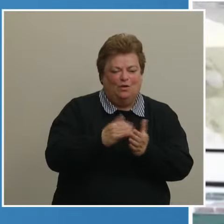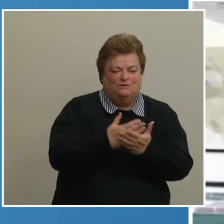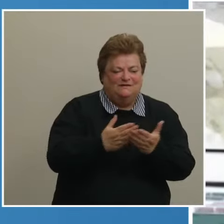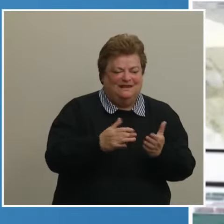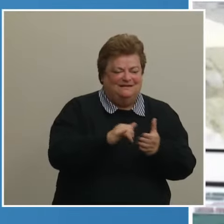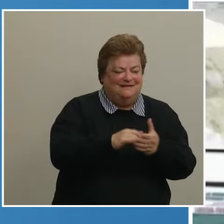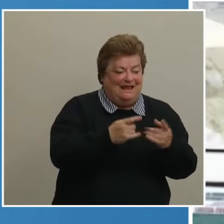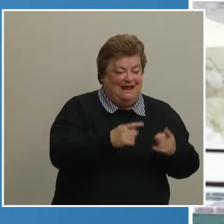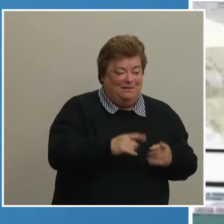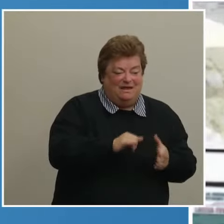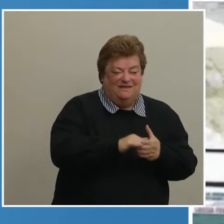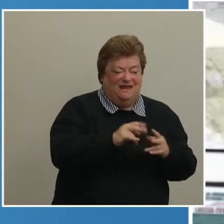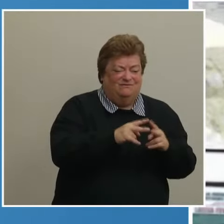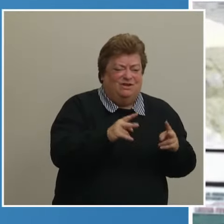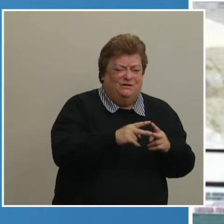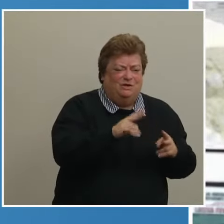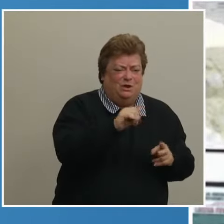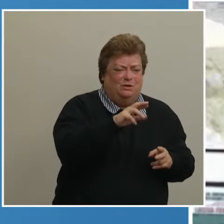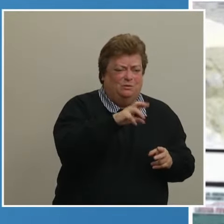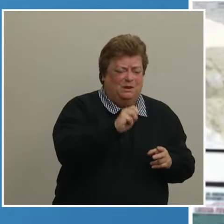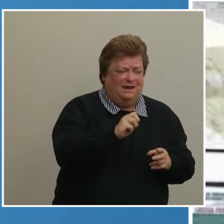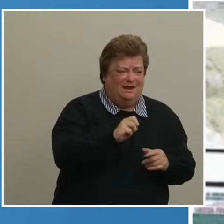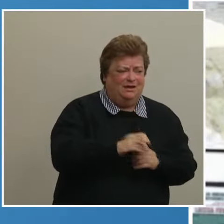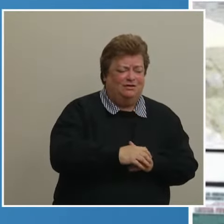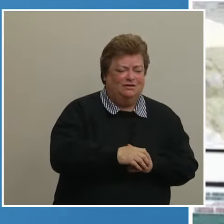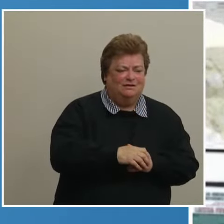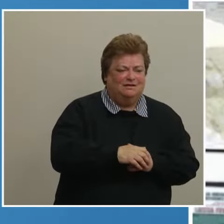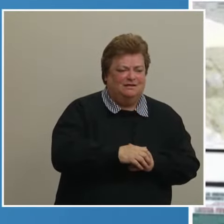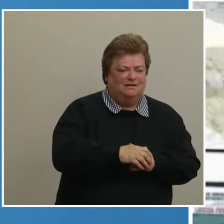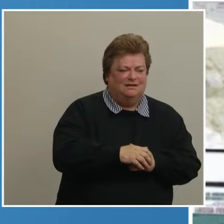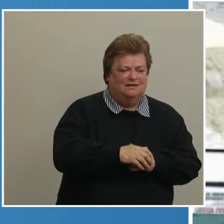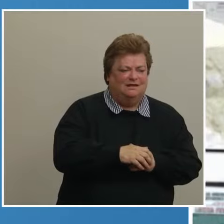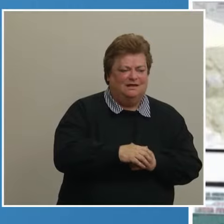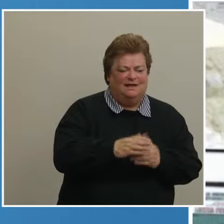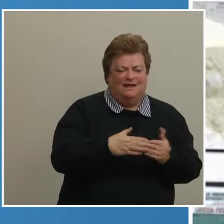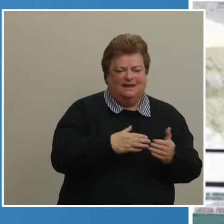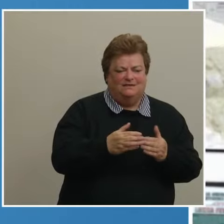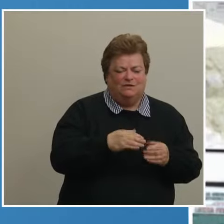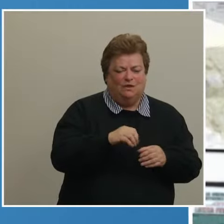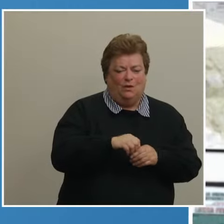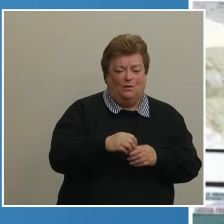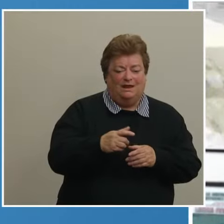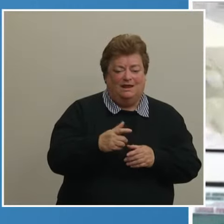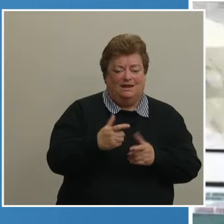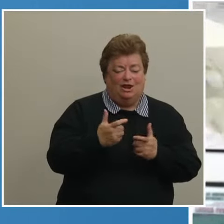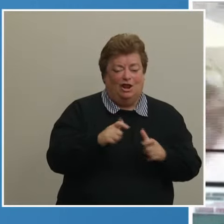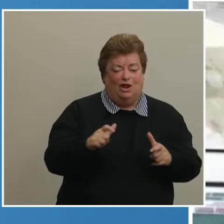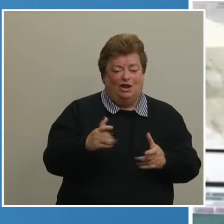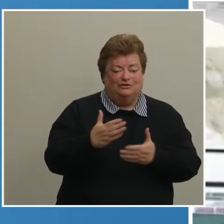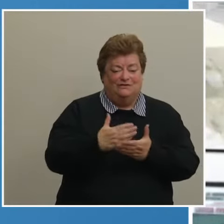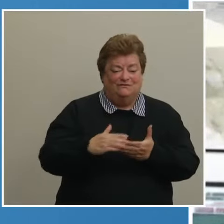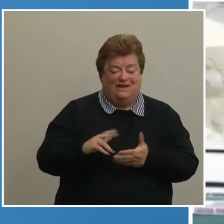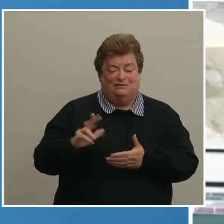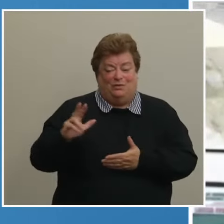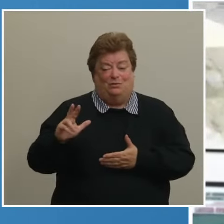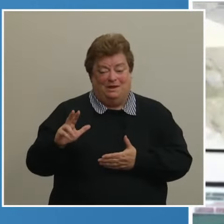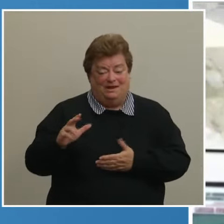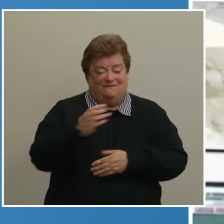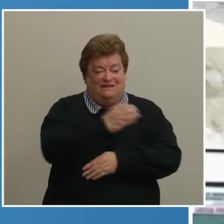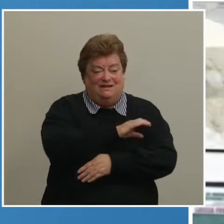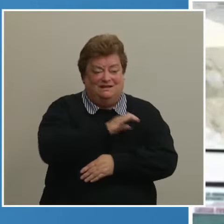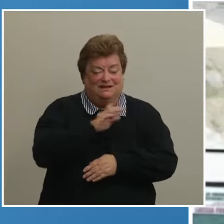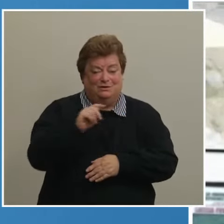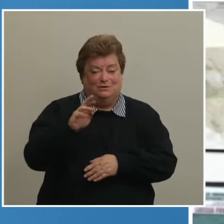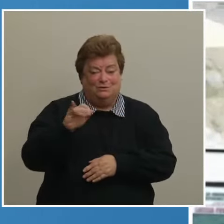and just could not possibly be picked up in even large phase 3 clinical trials, which are the last trials that